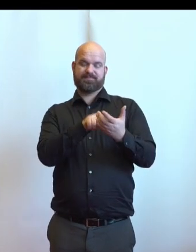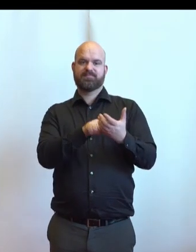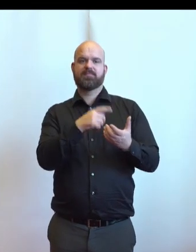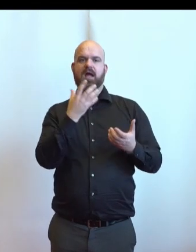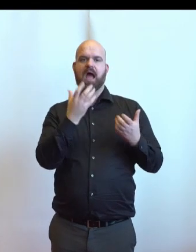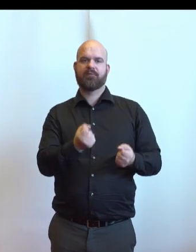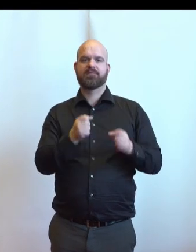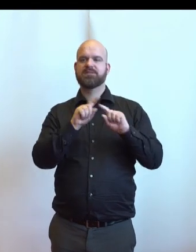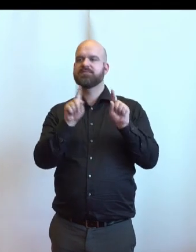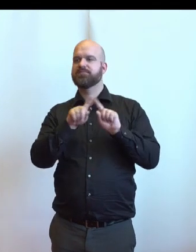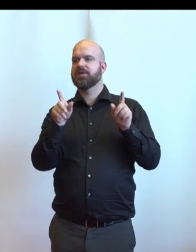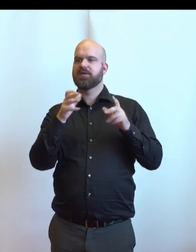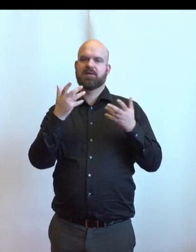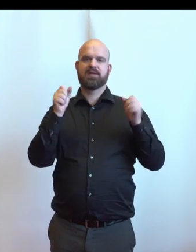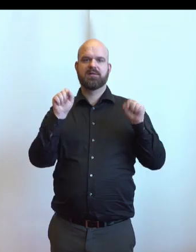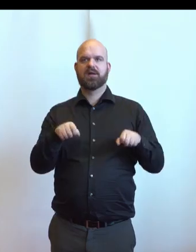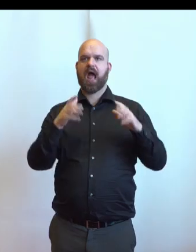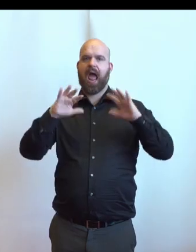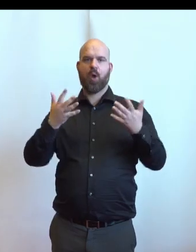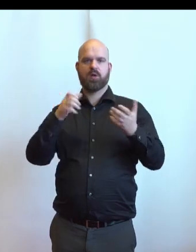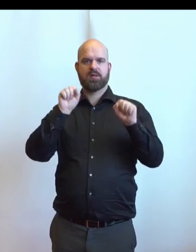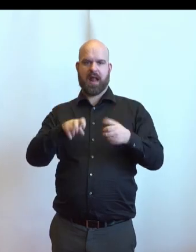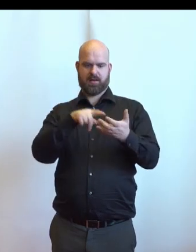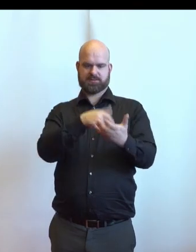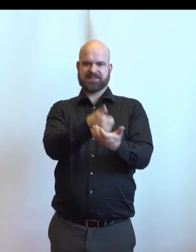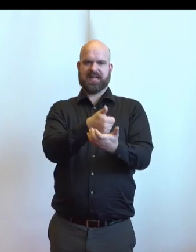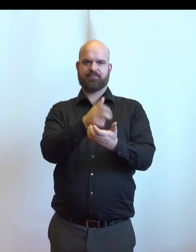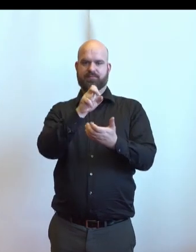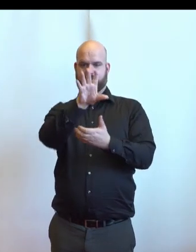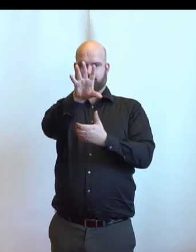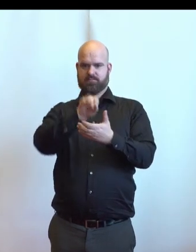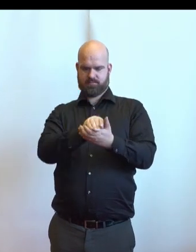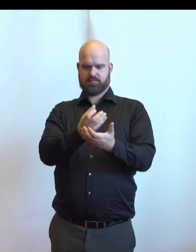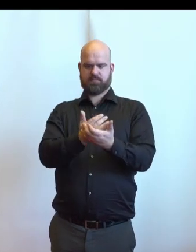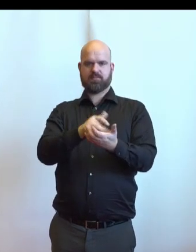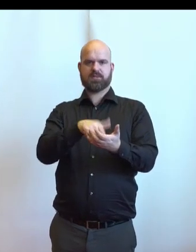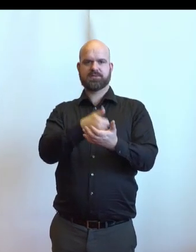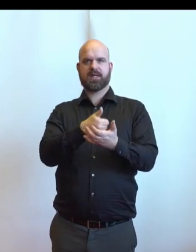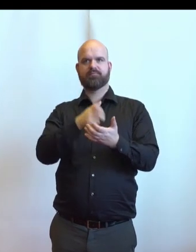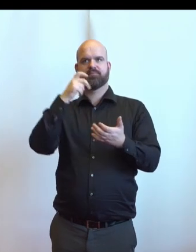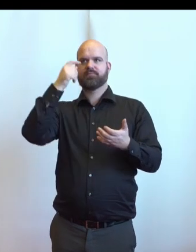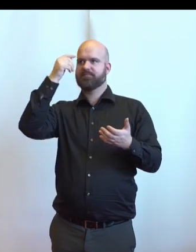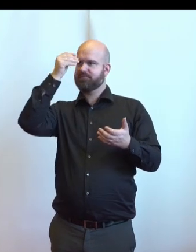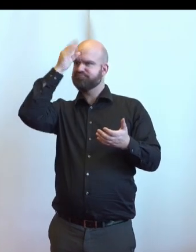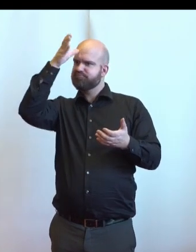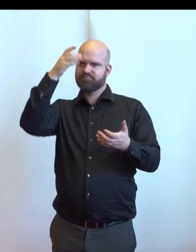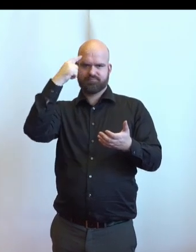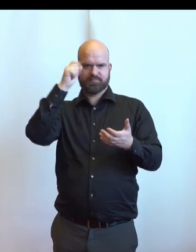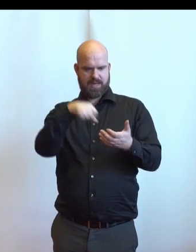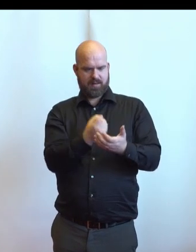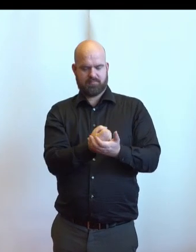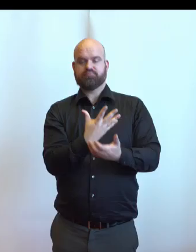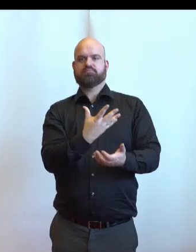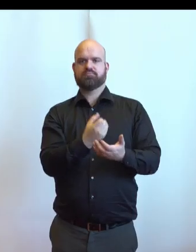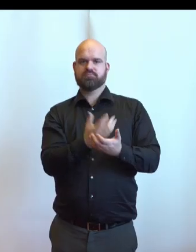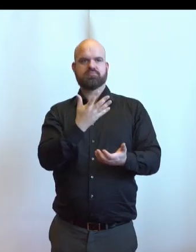So when we have built this application, that's not we had I would say a broader perspective in mind, knowing that it's